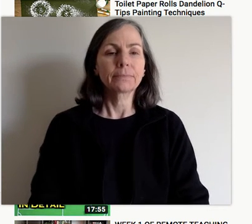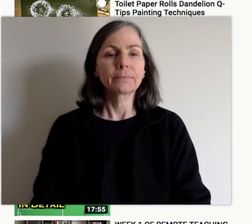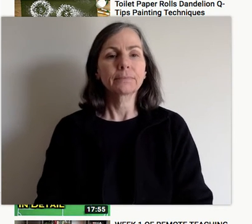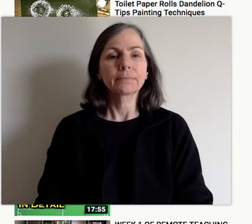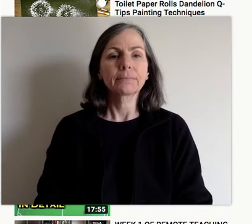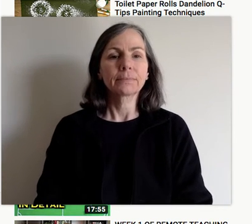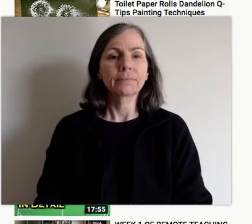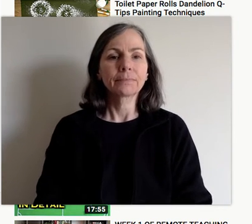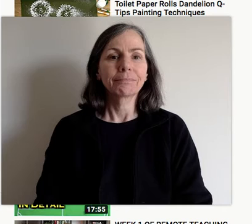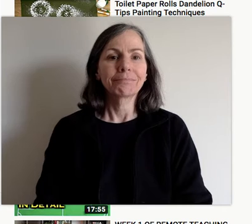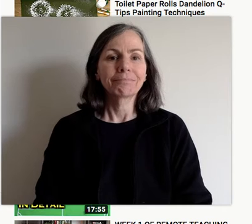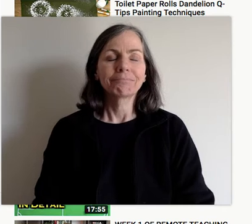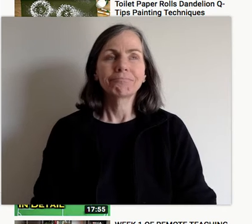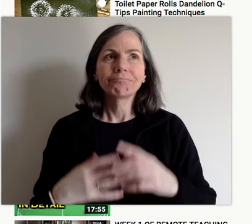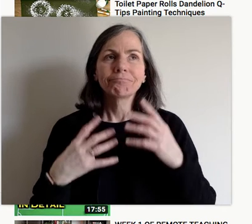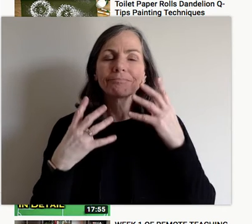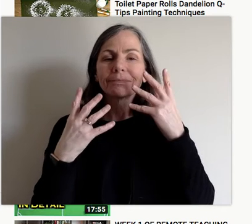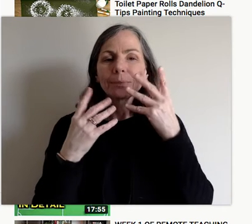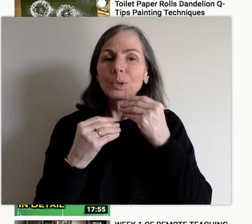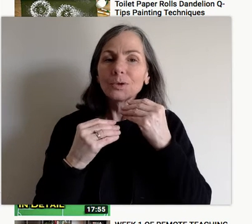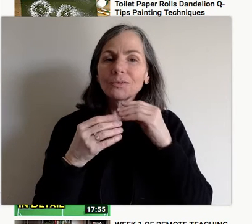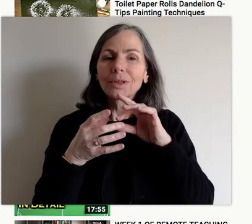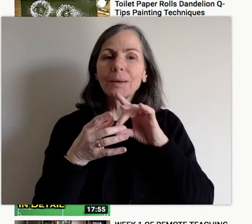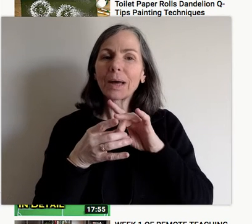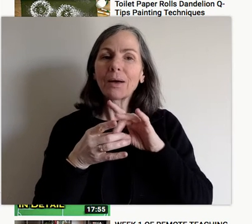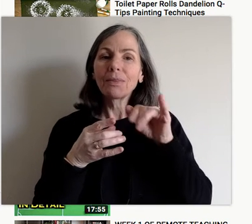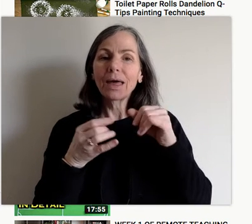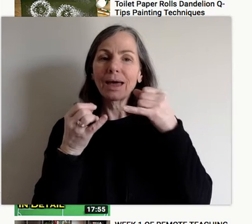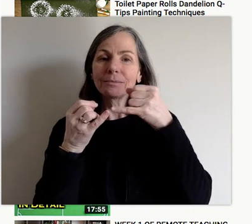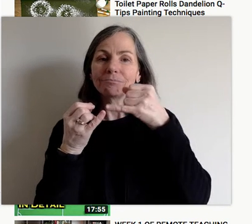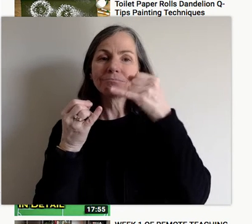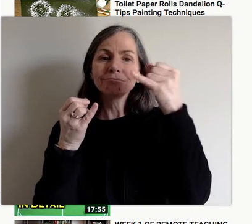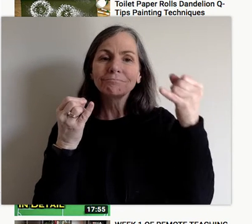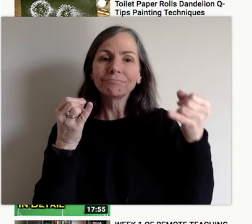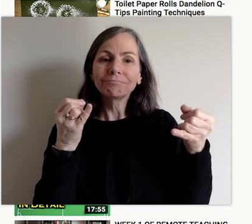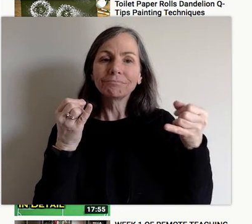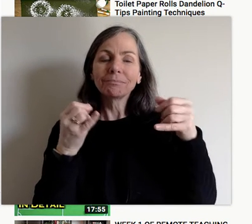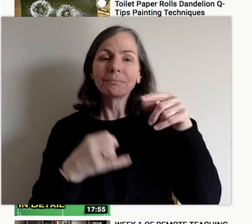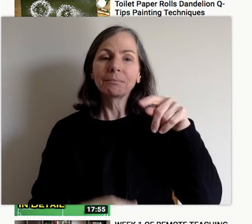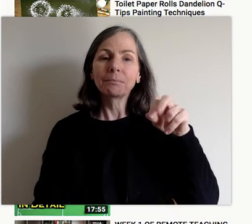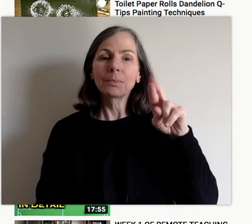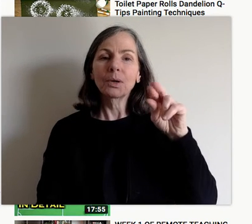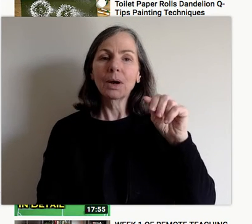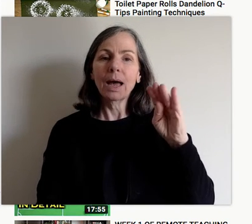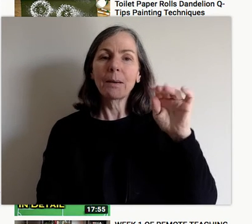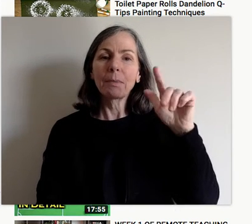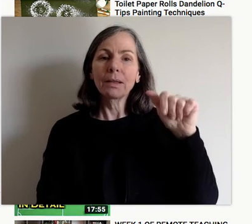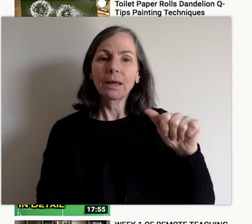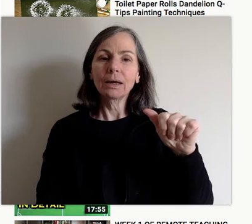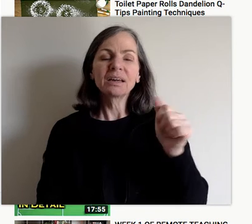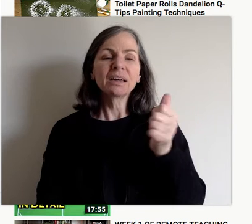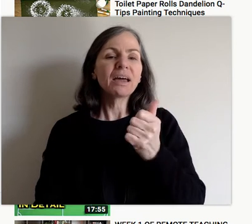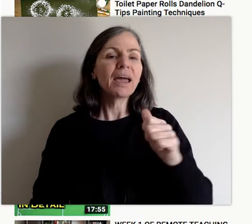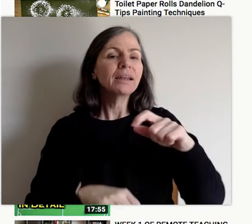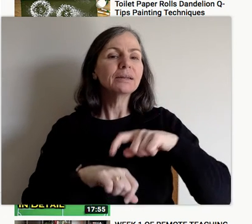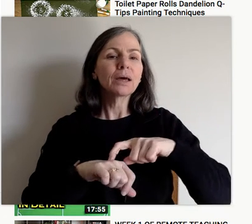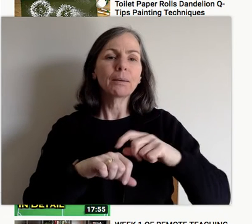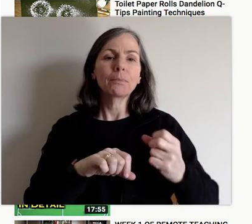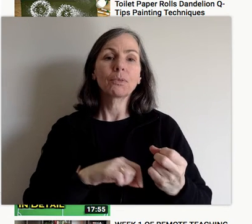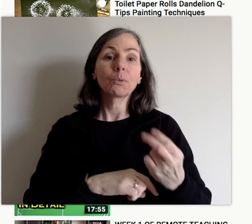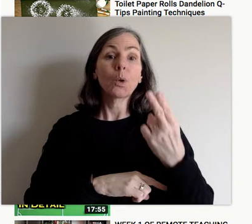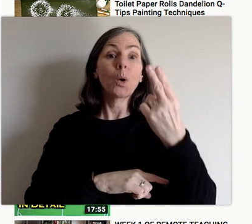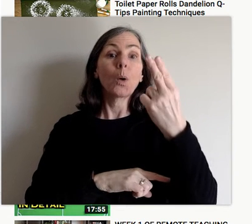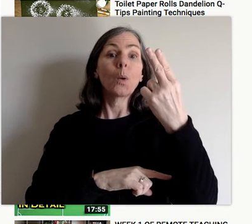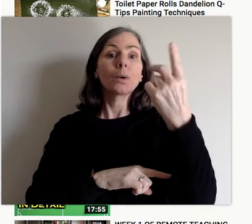What's beautiful about a parabola is that anytime you throw something up into the air and it